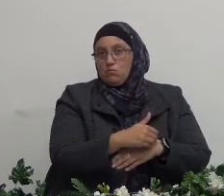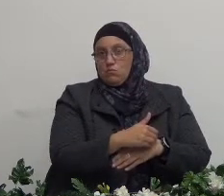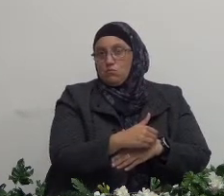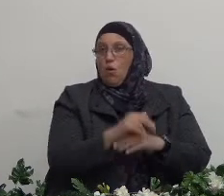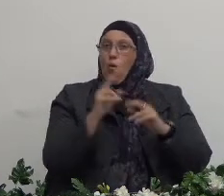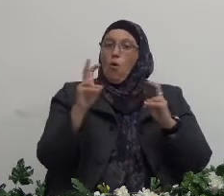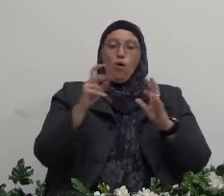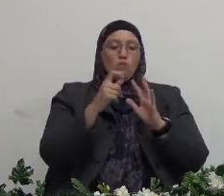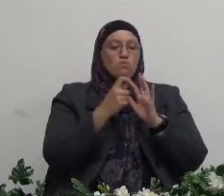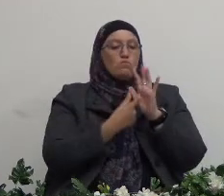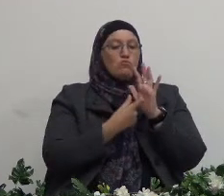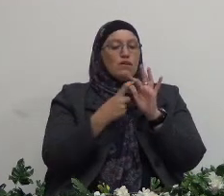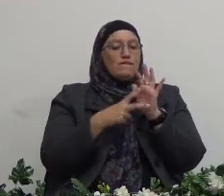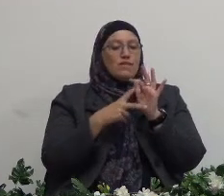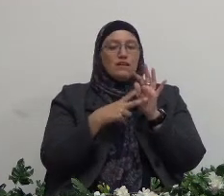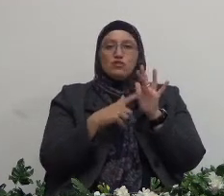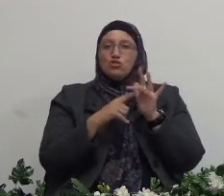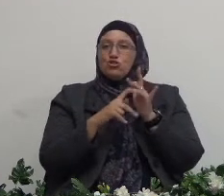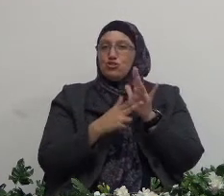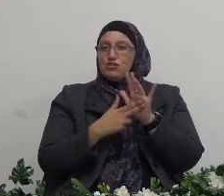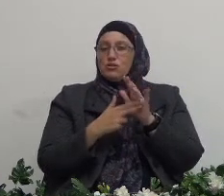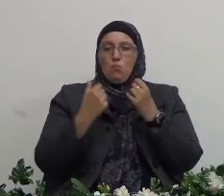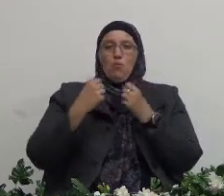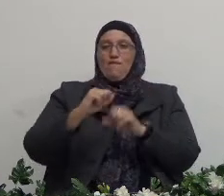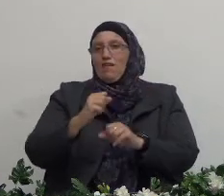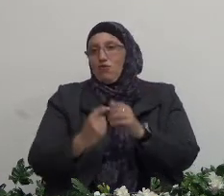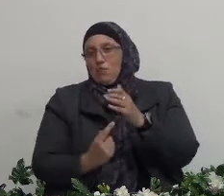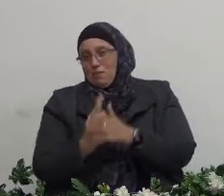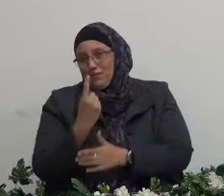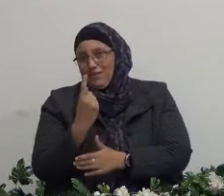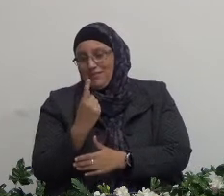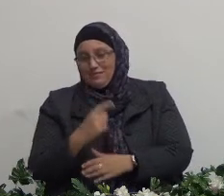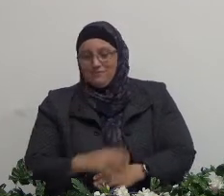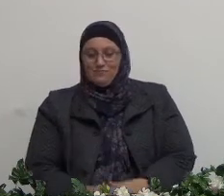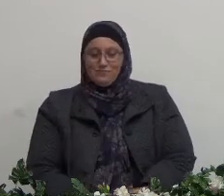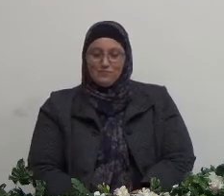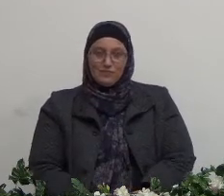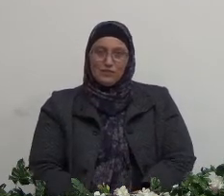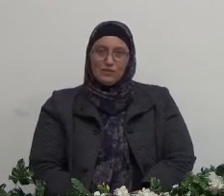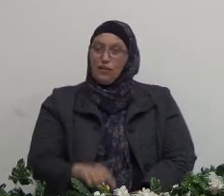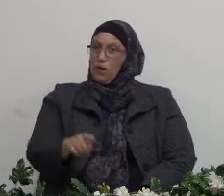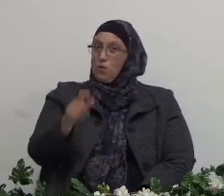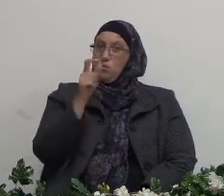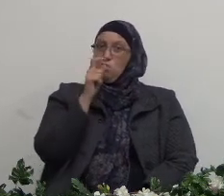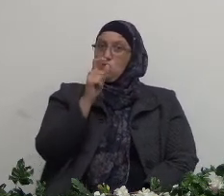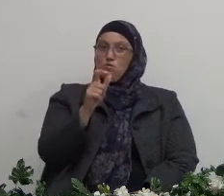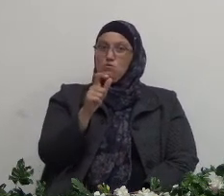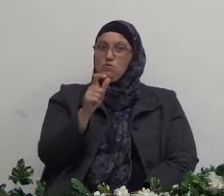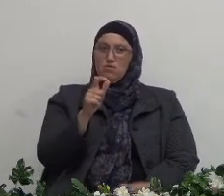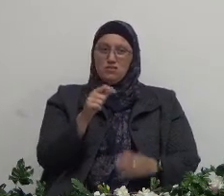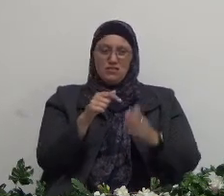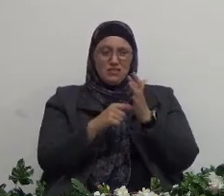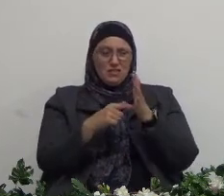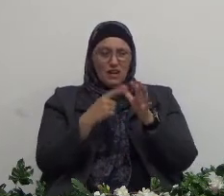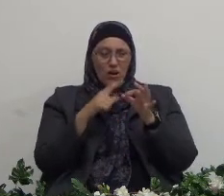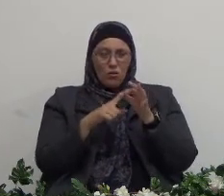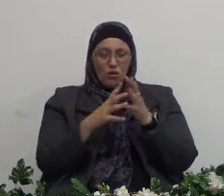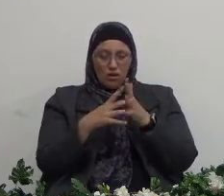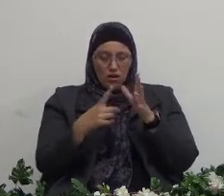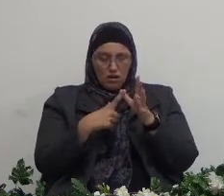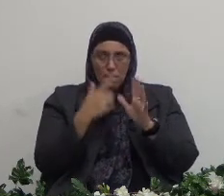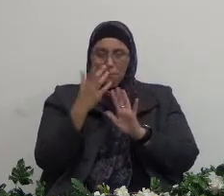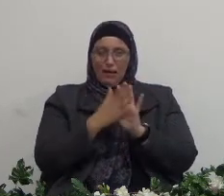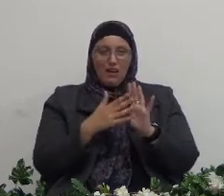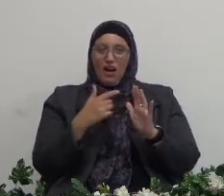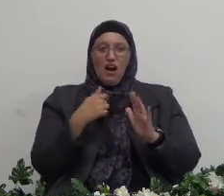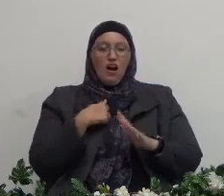or after it transpires. So therefore I take these preventative measures so I don't end up in the problem I'm at.